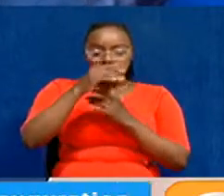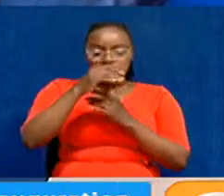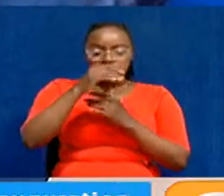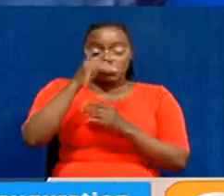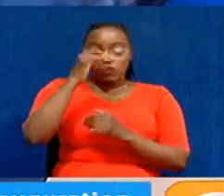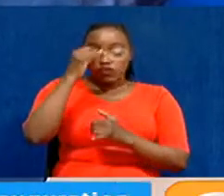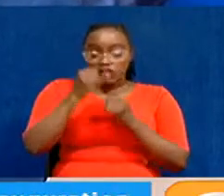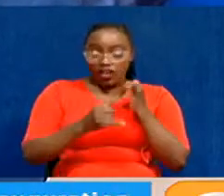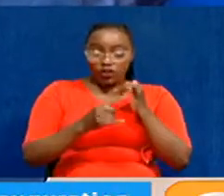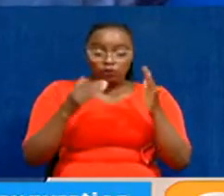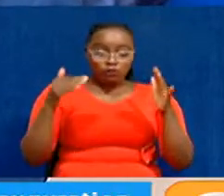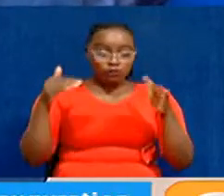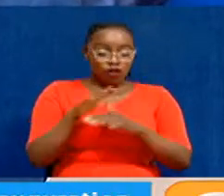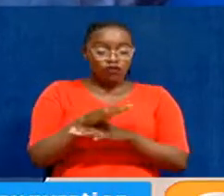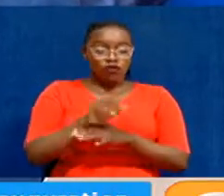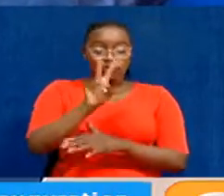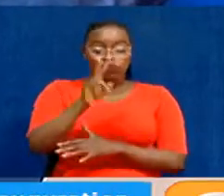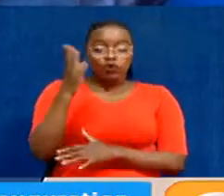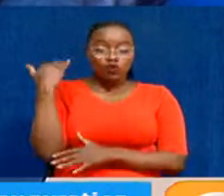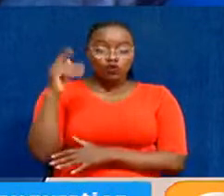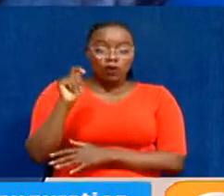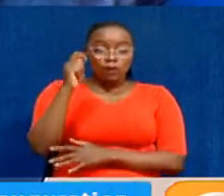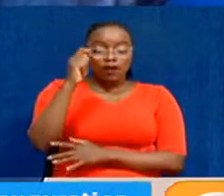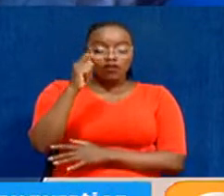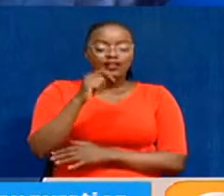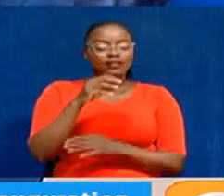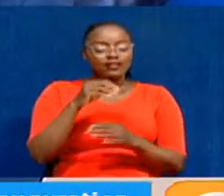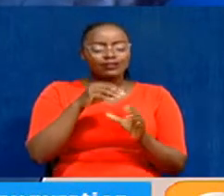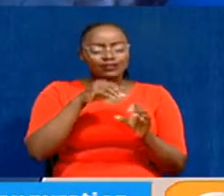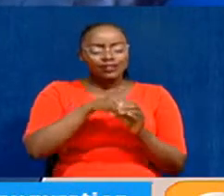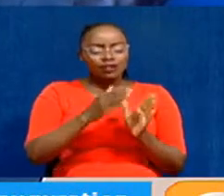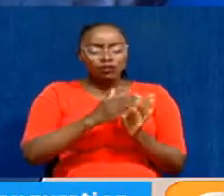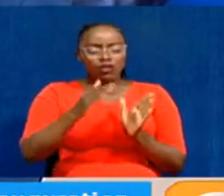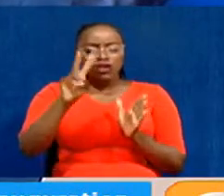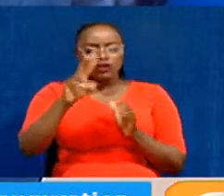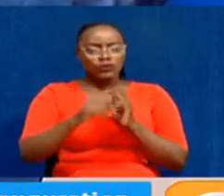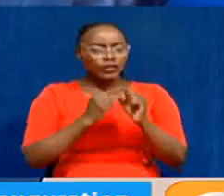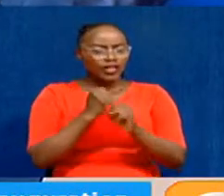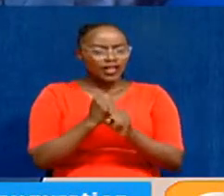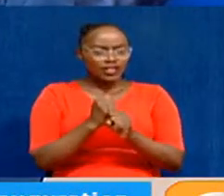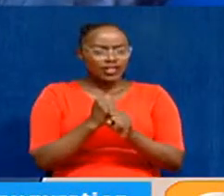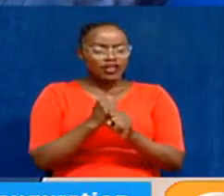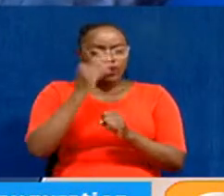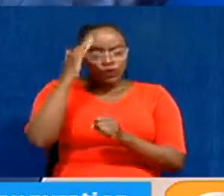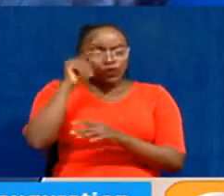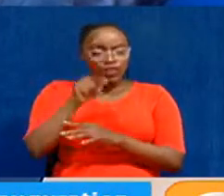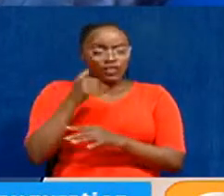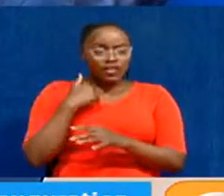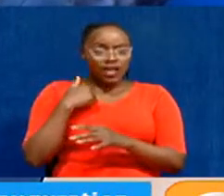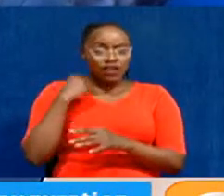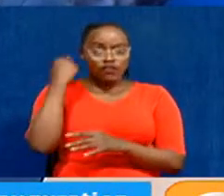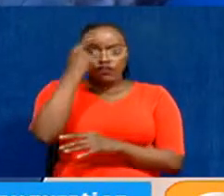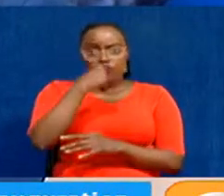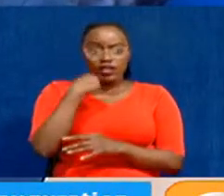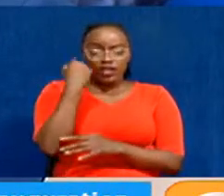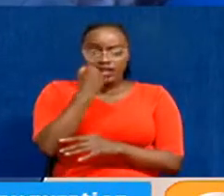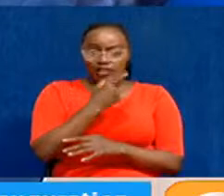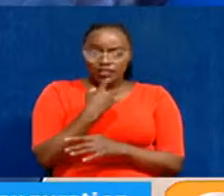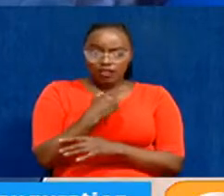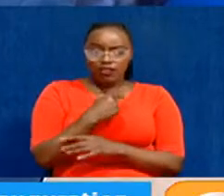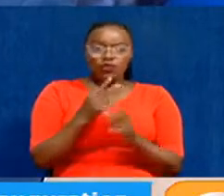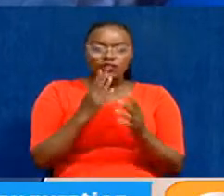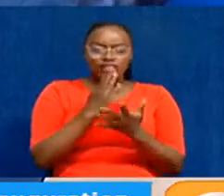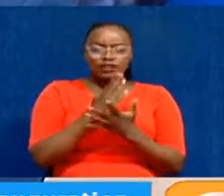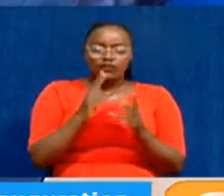of two former presidents in just 2 years. So, there was a look on his face that was, that was